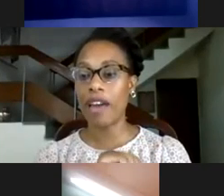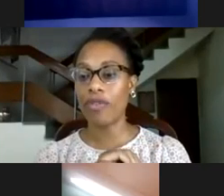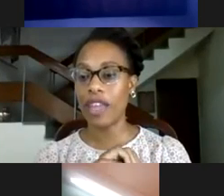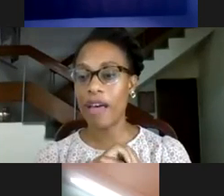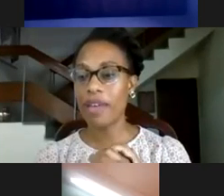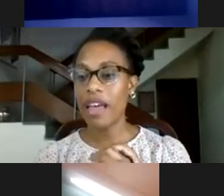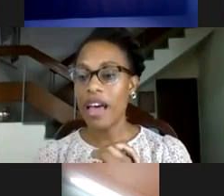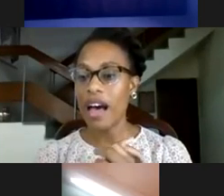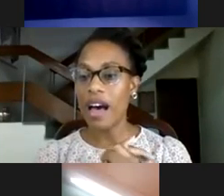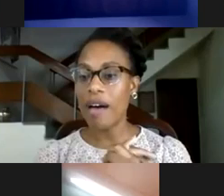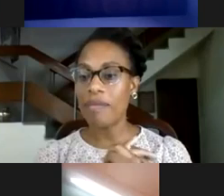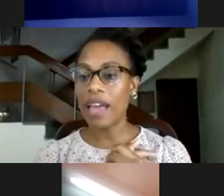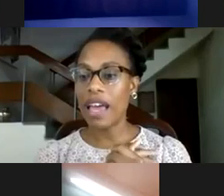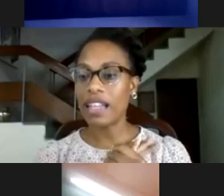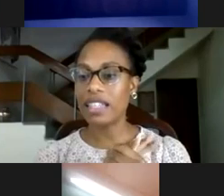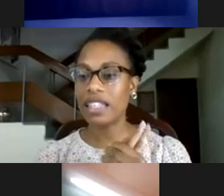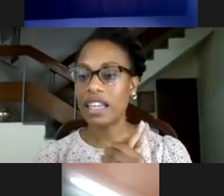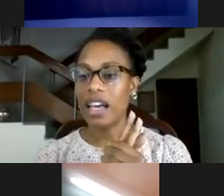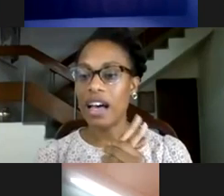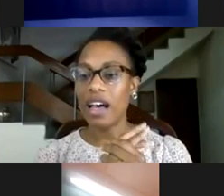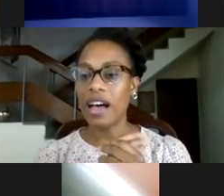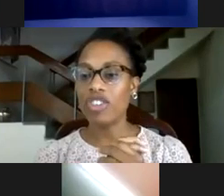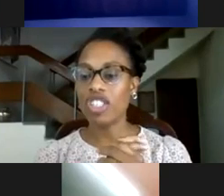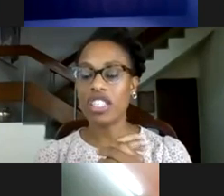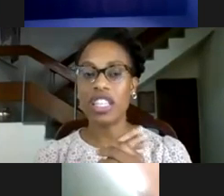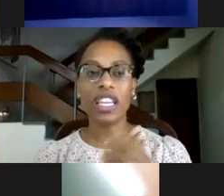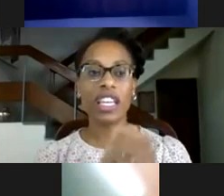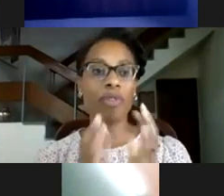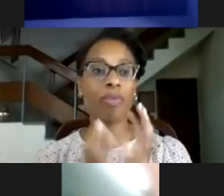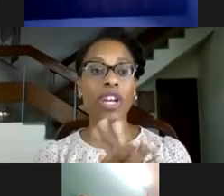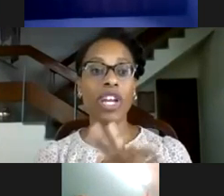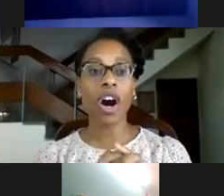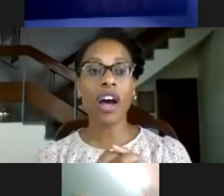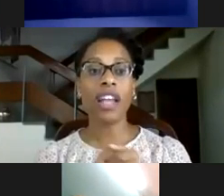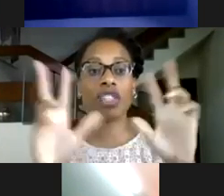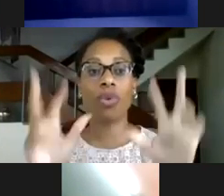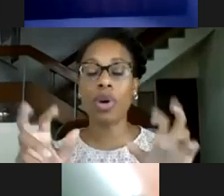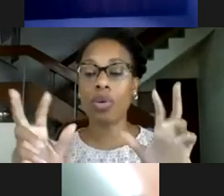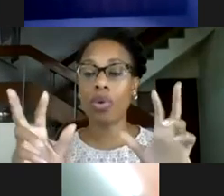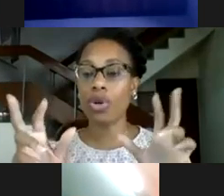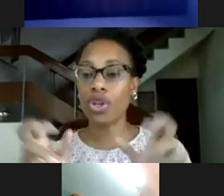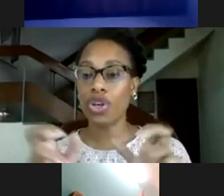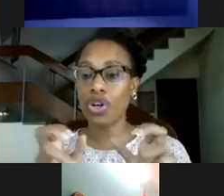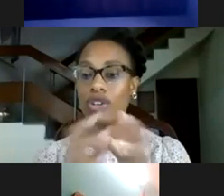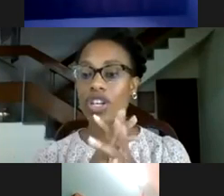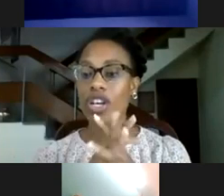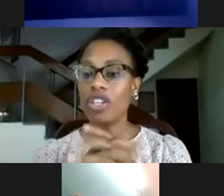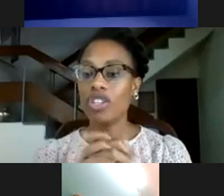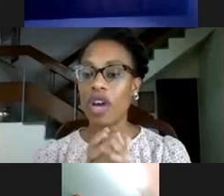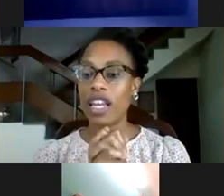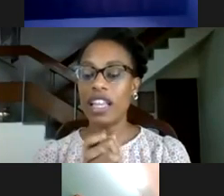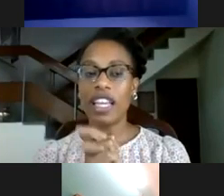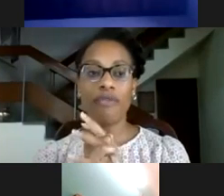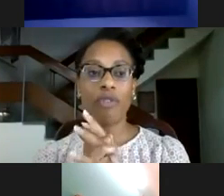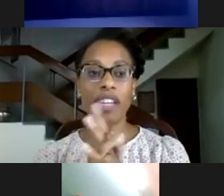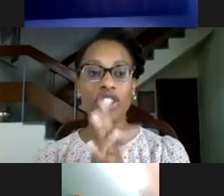uphill battle for them. And just the reporting on these quote unquote cures to